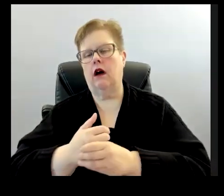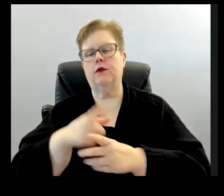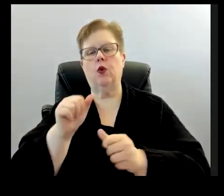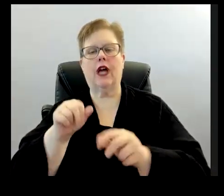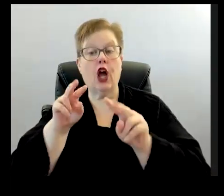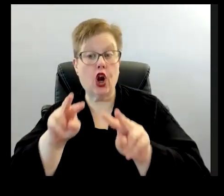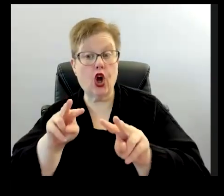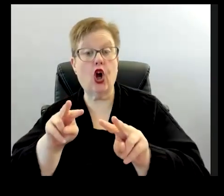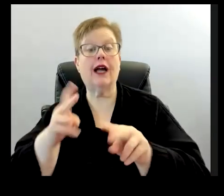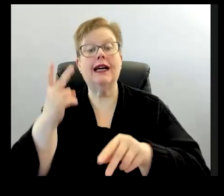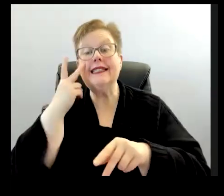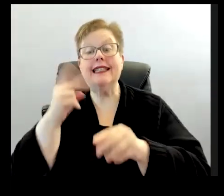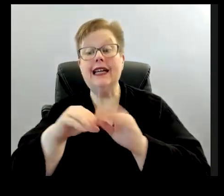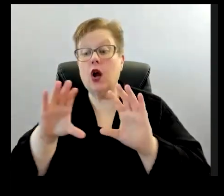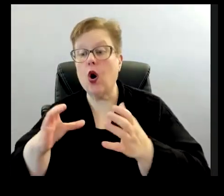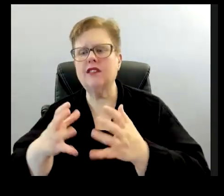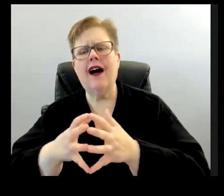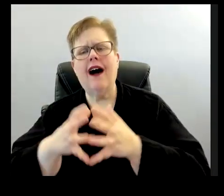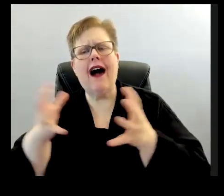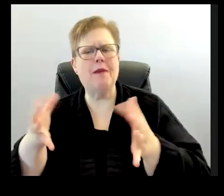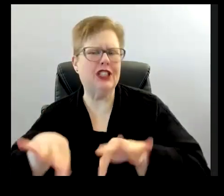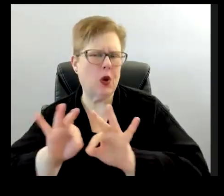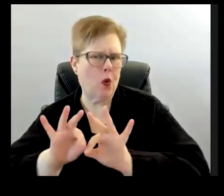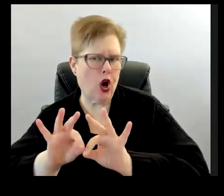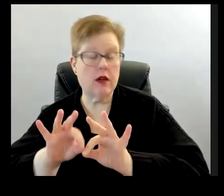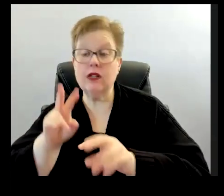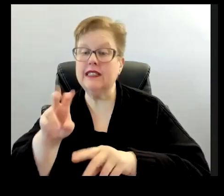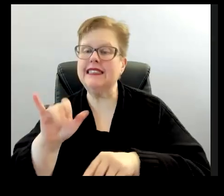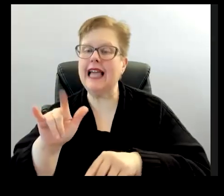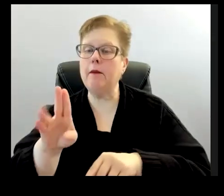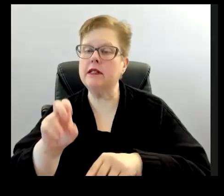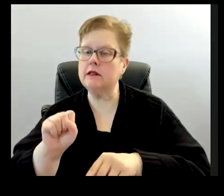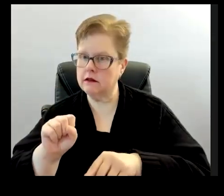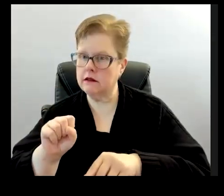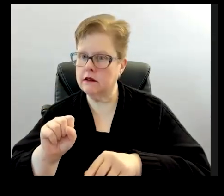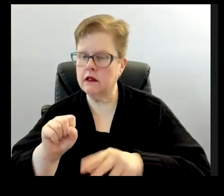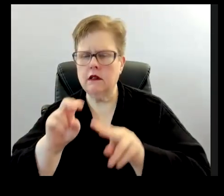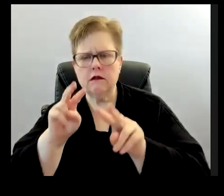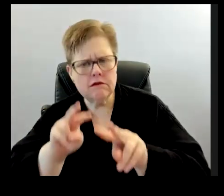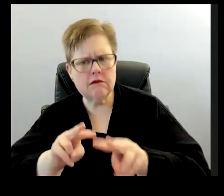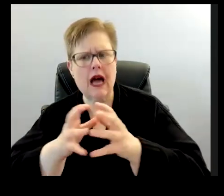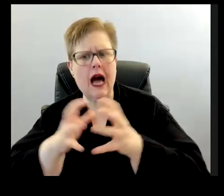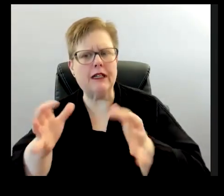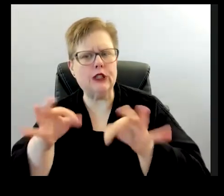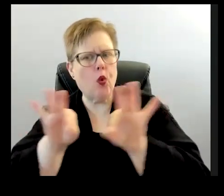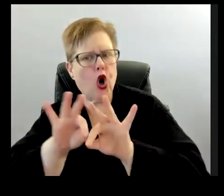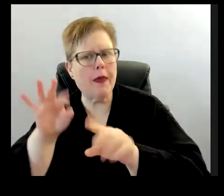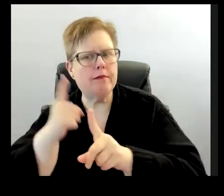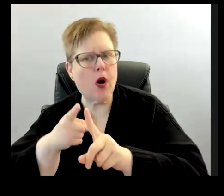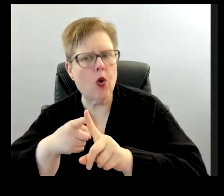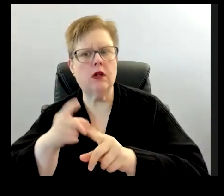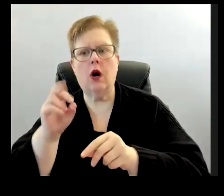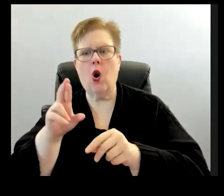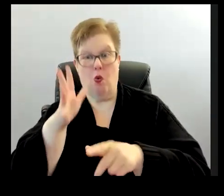and see in courses, how much is it worth, or on your syllabi, um, how much is it worth, or how much does